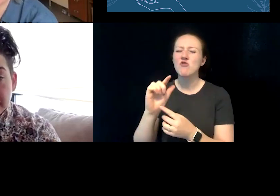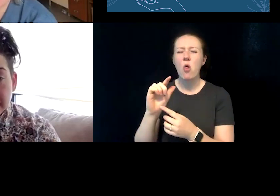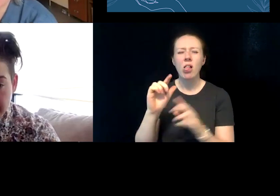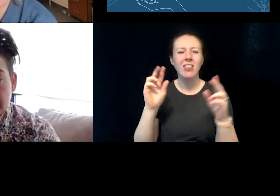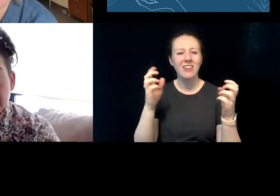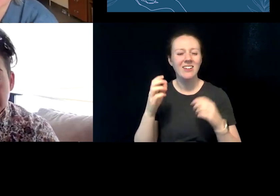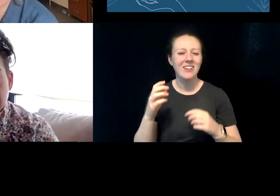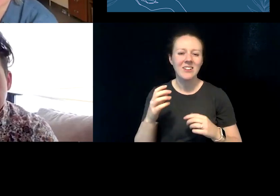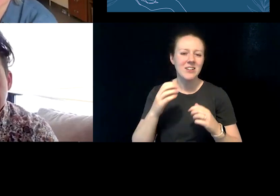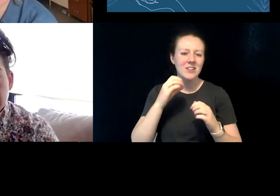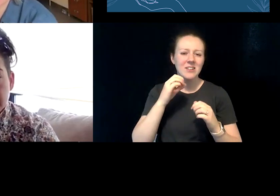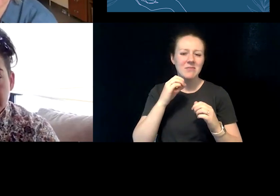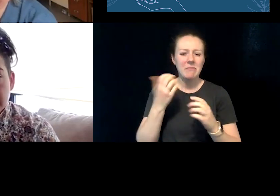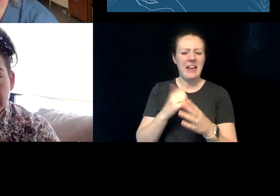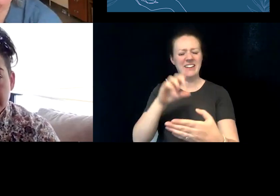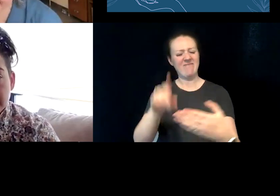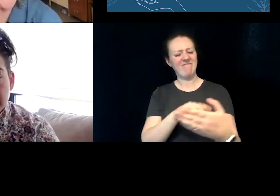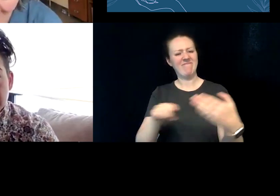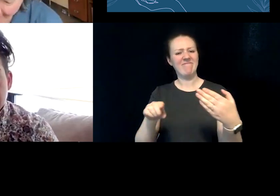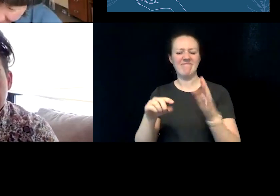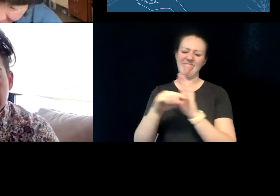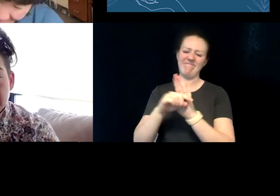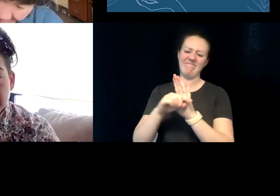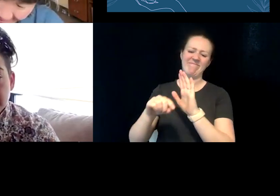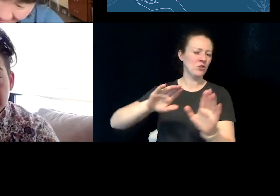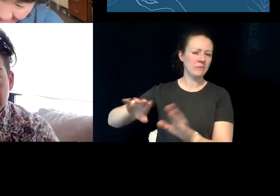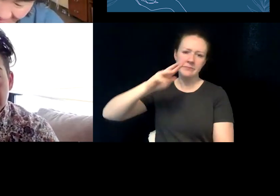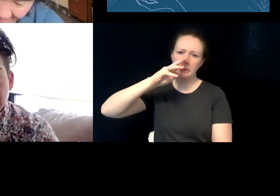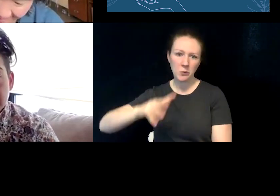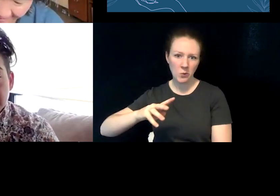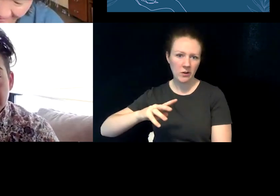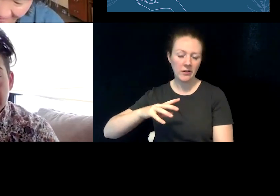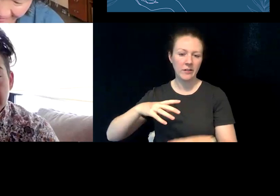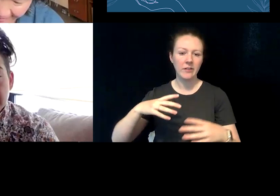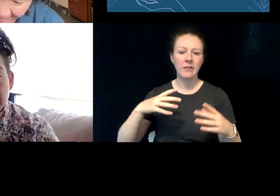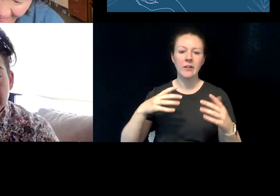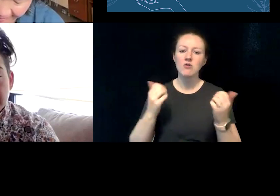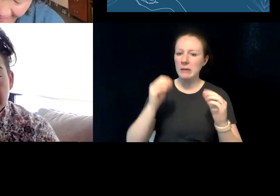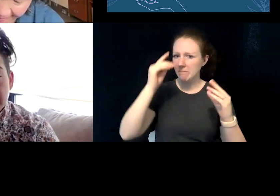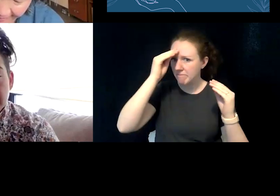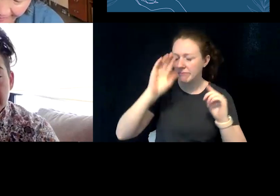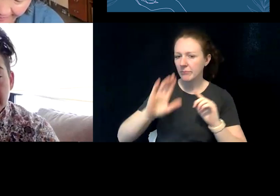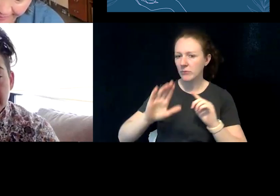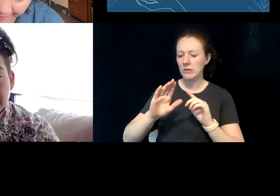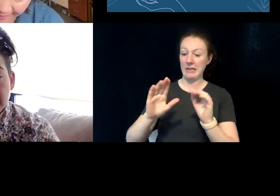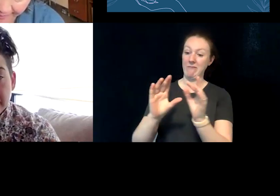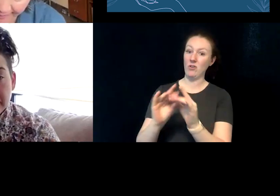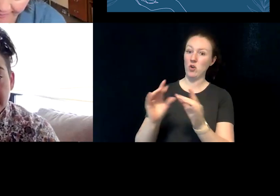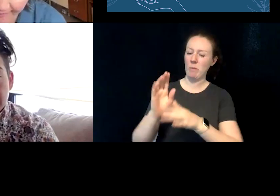really look at your comment settings, and also really be aware of, you